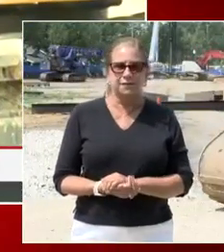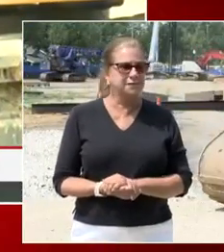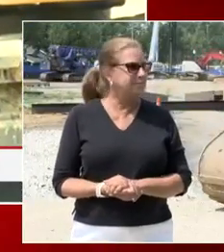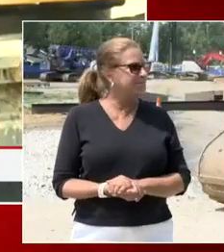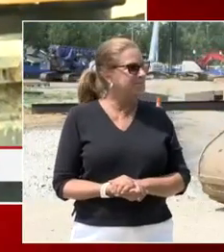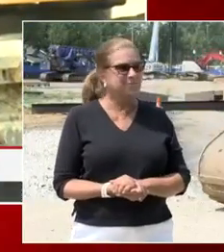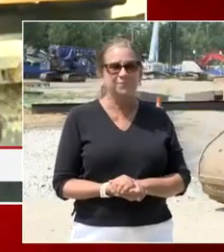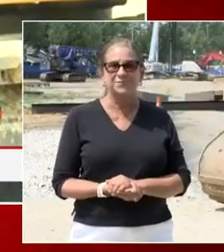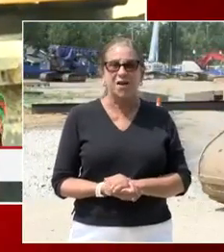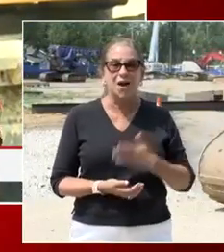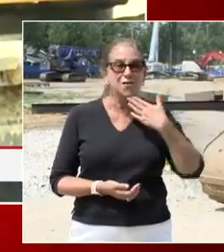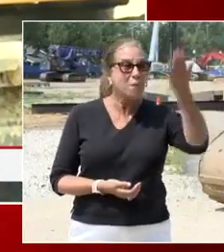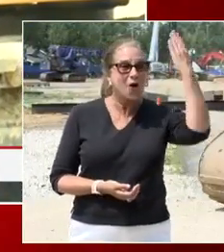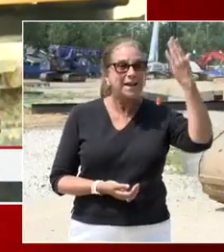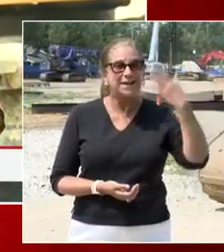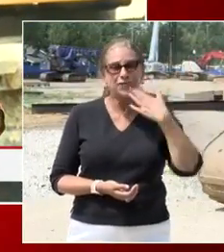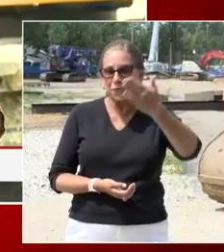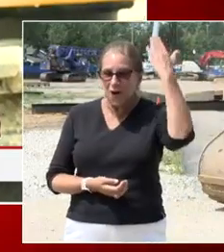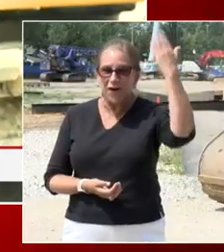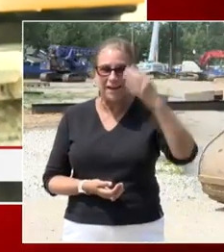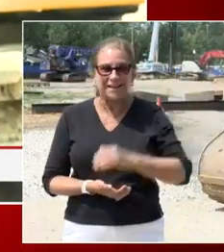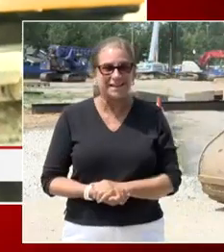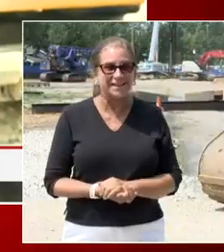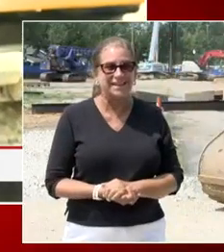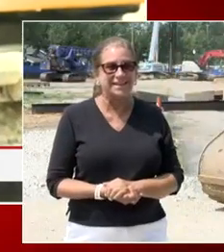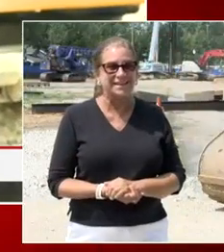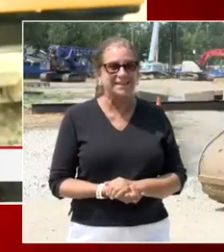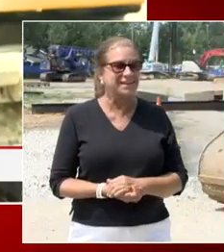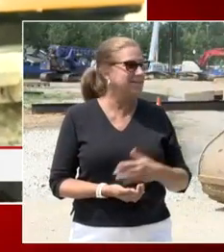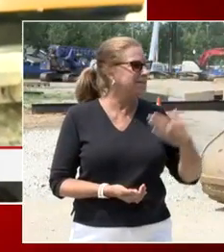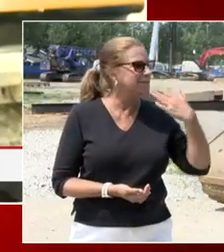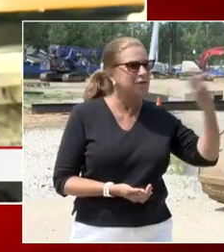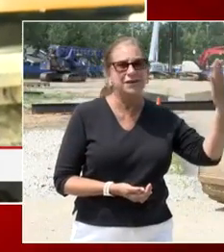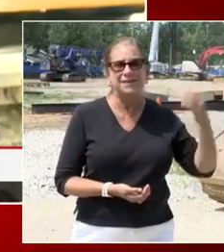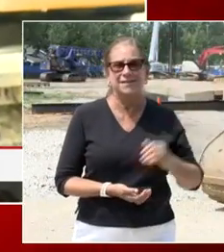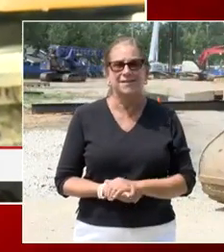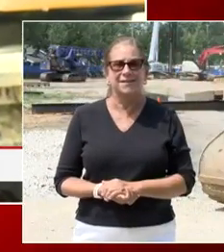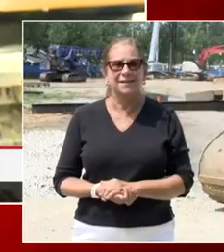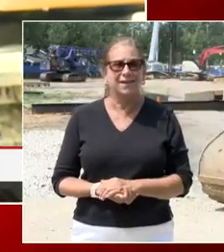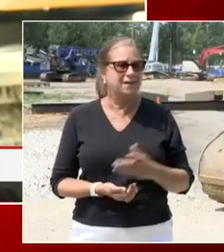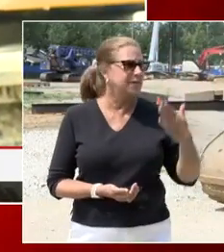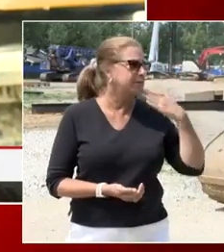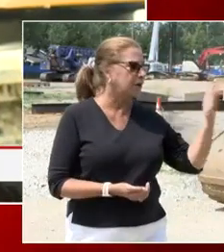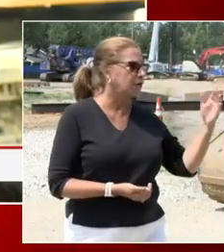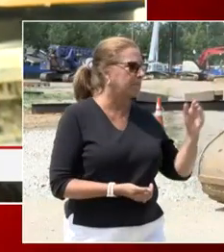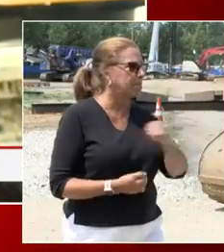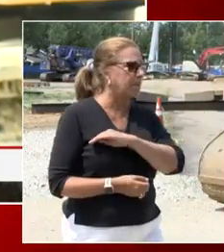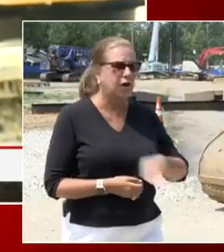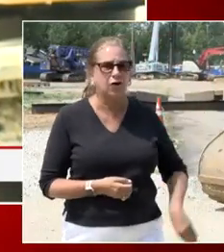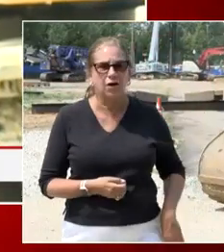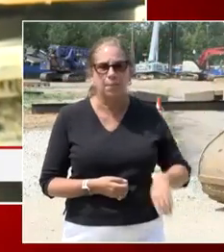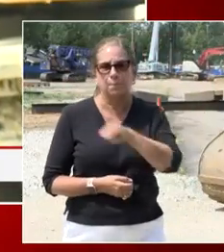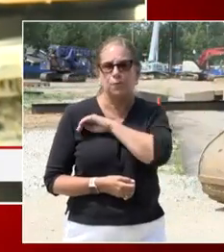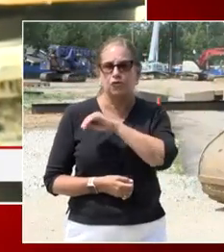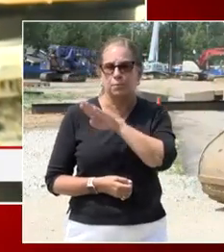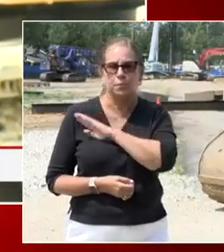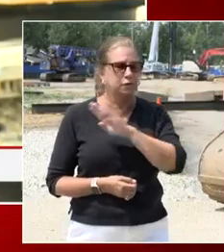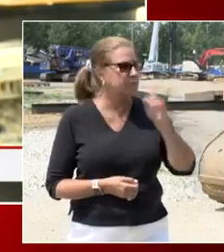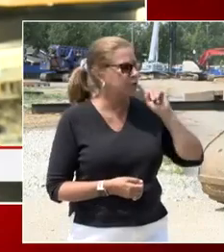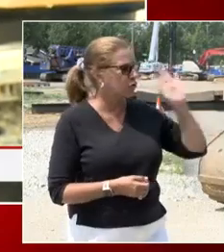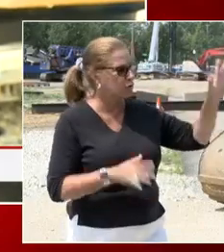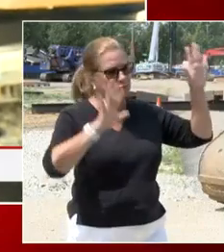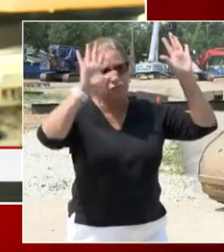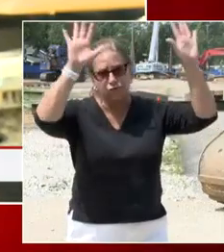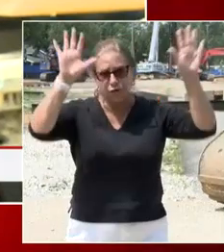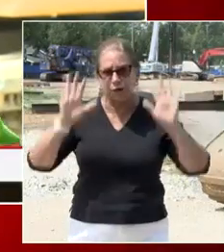Good morning. Good morning. First, I want to thank our Mayor Bowser, for her leadership, because I believe that everything